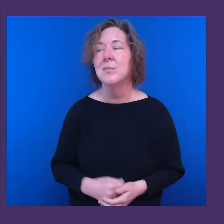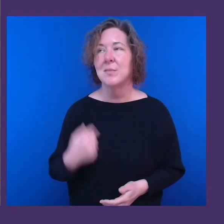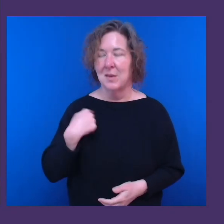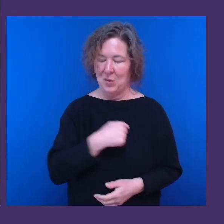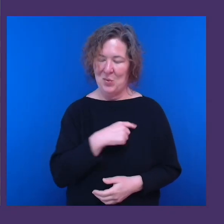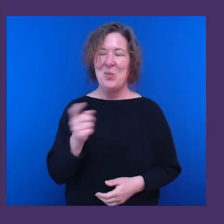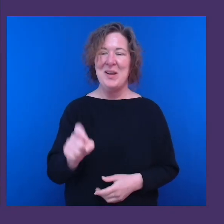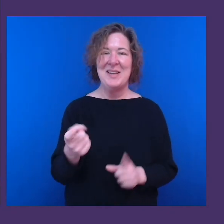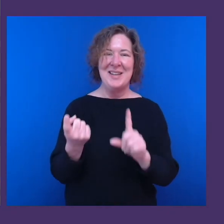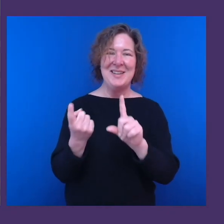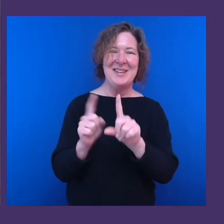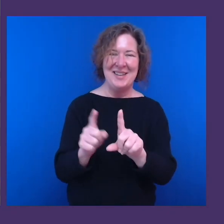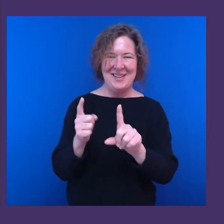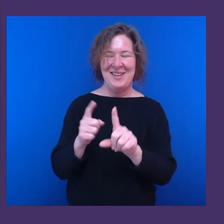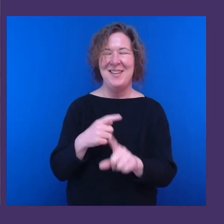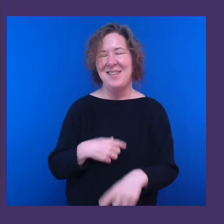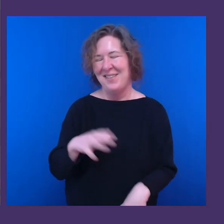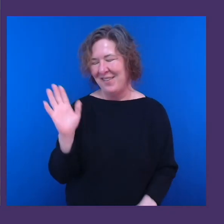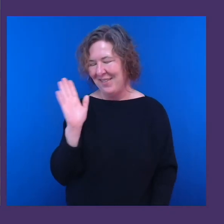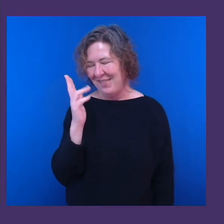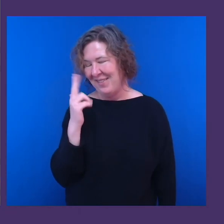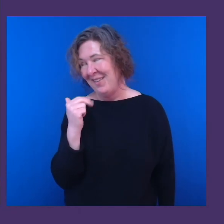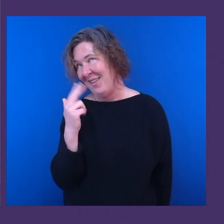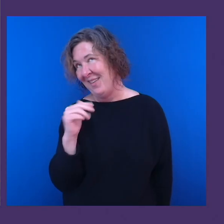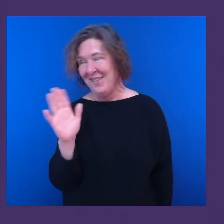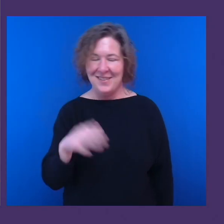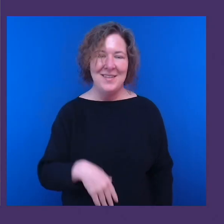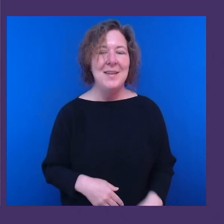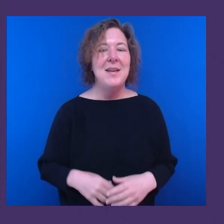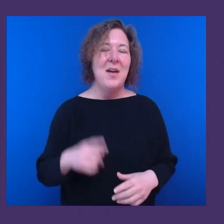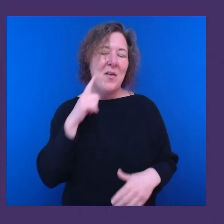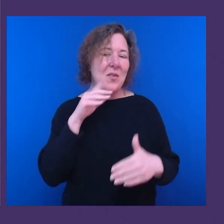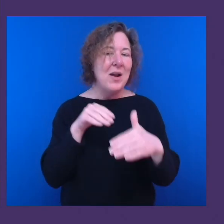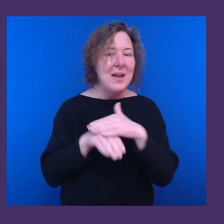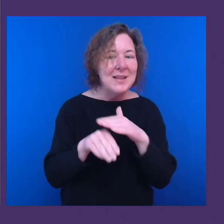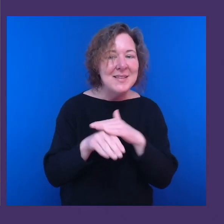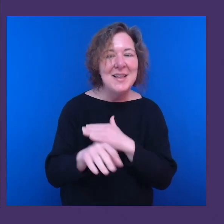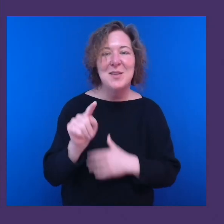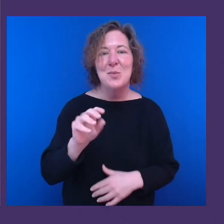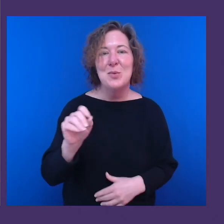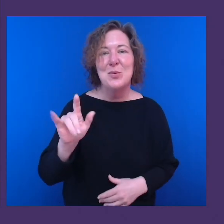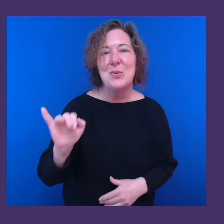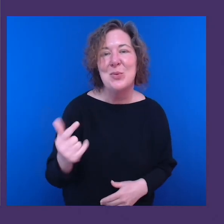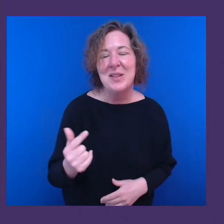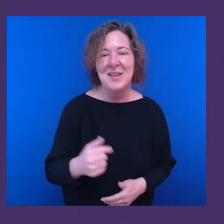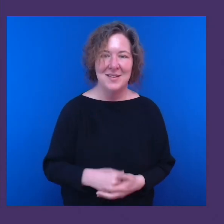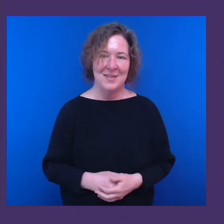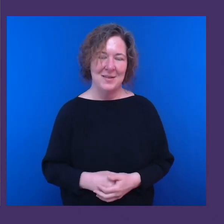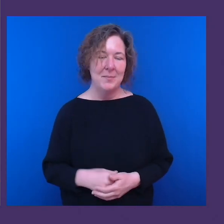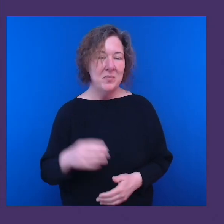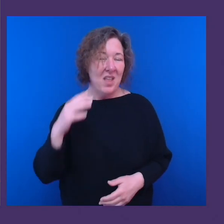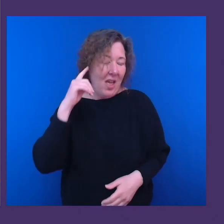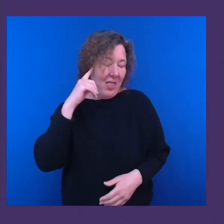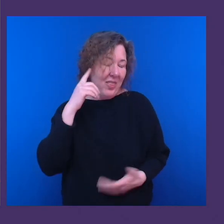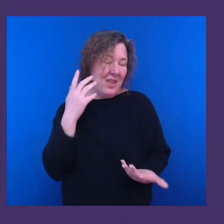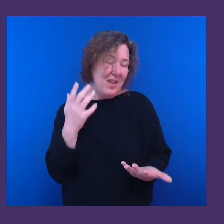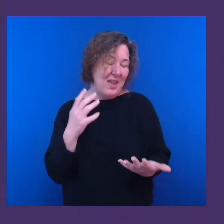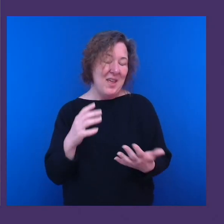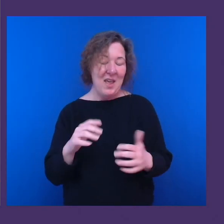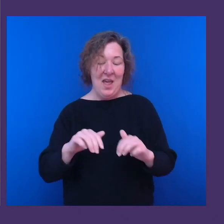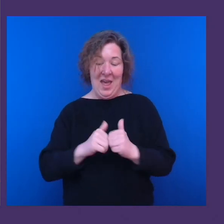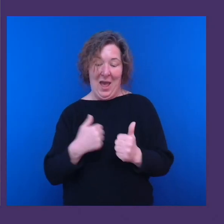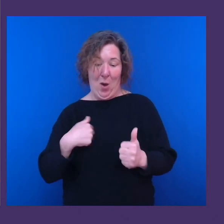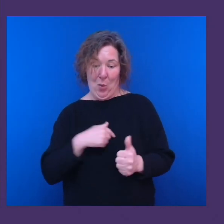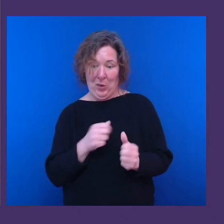pun intended, for accessible tooling. I think, the way to get that done at scale is really